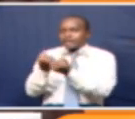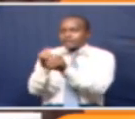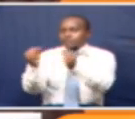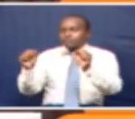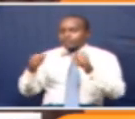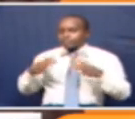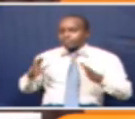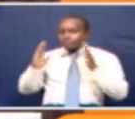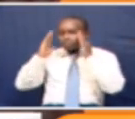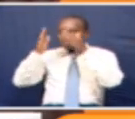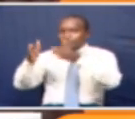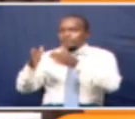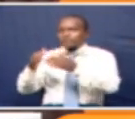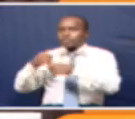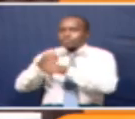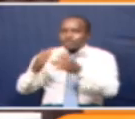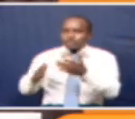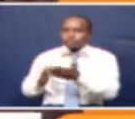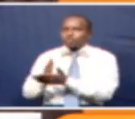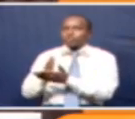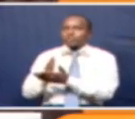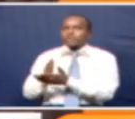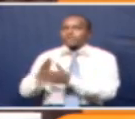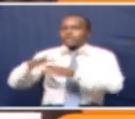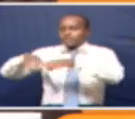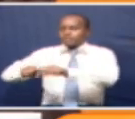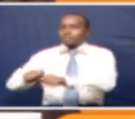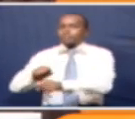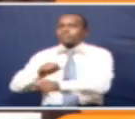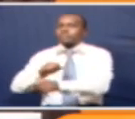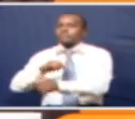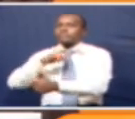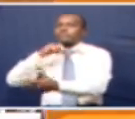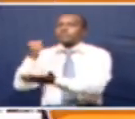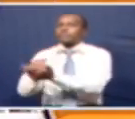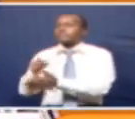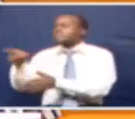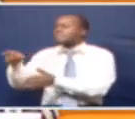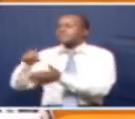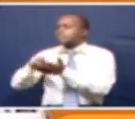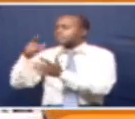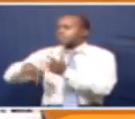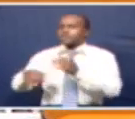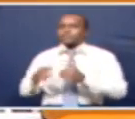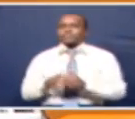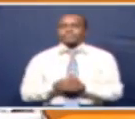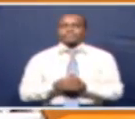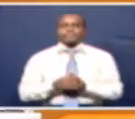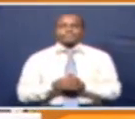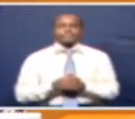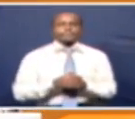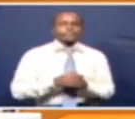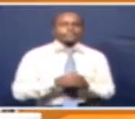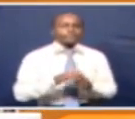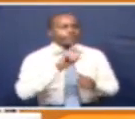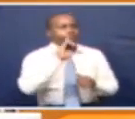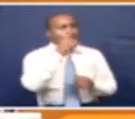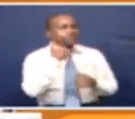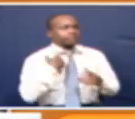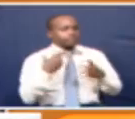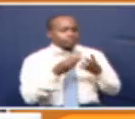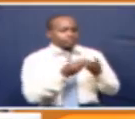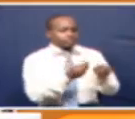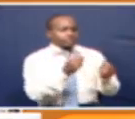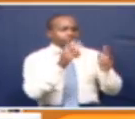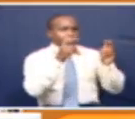commit yourselves to see to it that they assume office. What do you mean by that? First of all, let me address this issue of Jafet